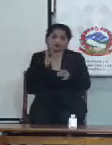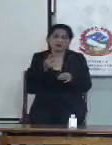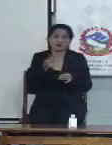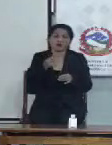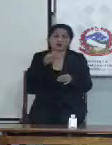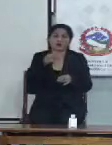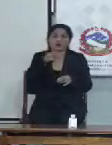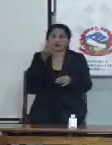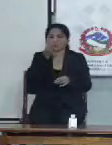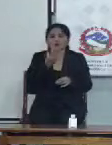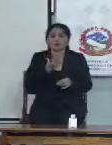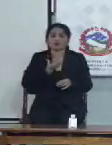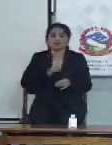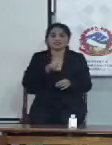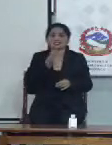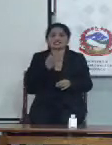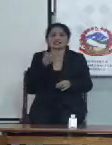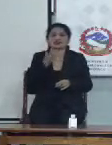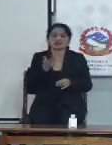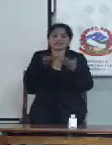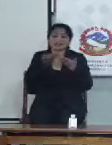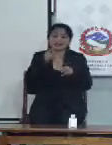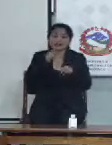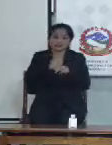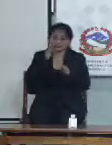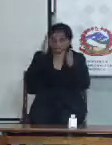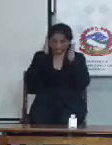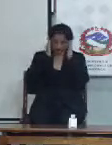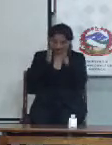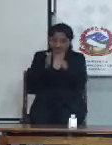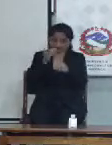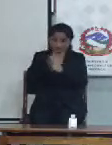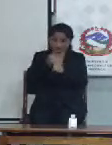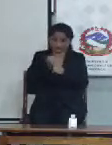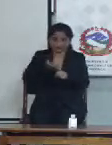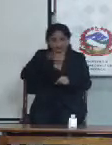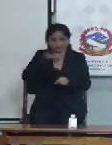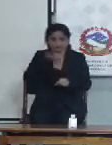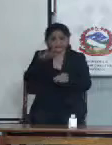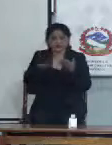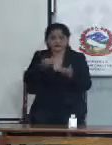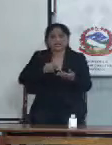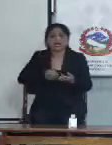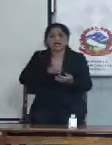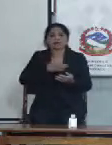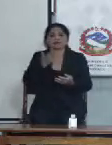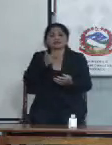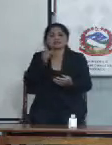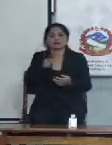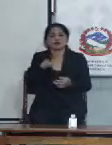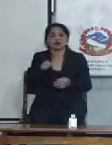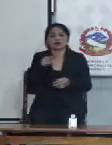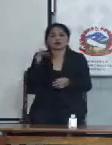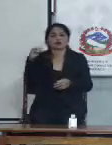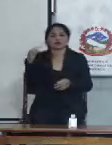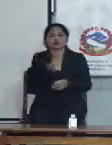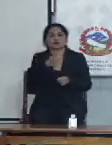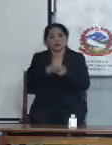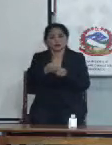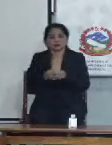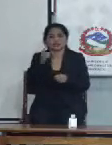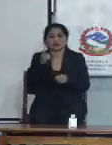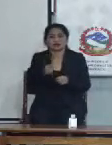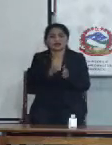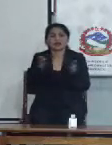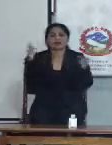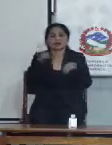way. So this is for the immediate management. So we don't want to make it for the longer term. Our first motto